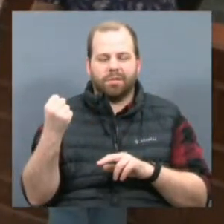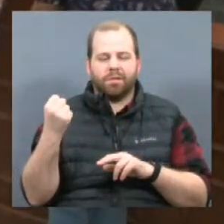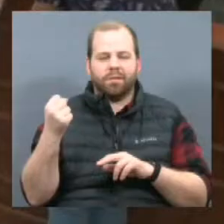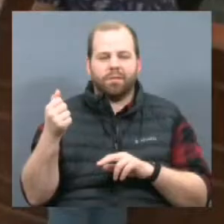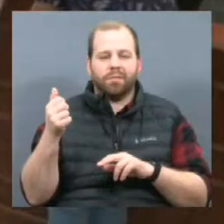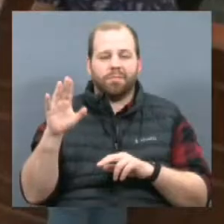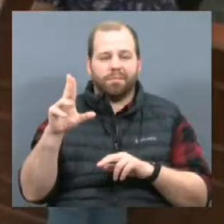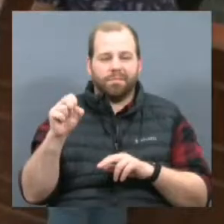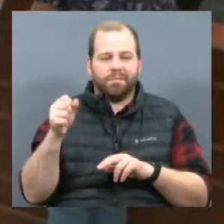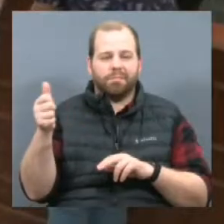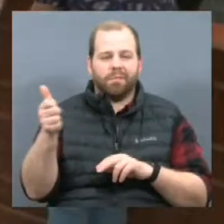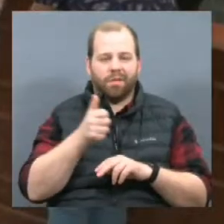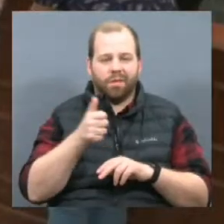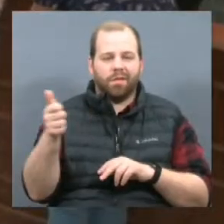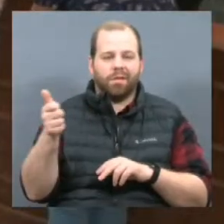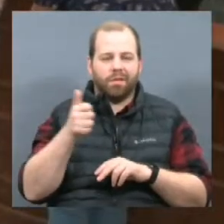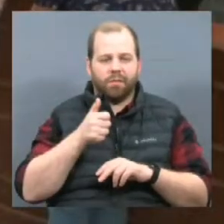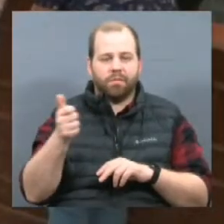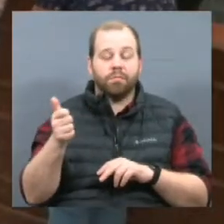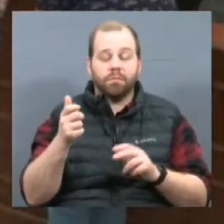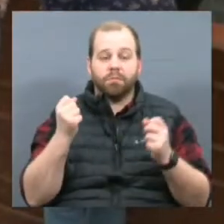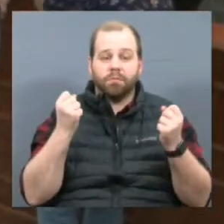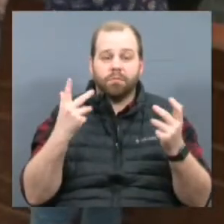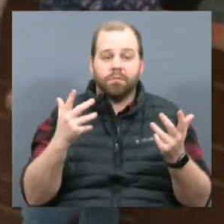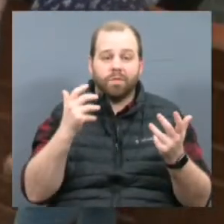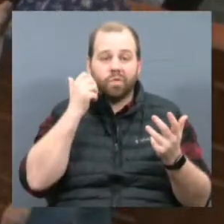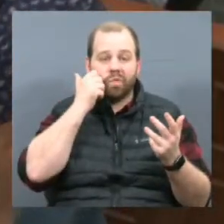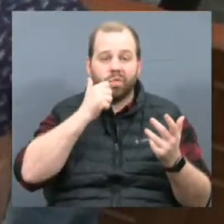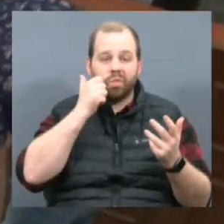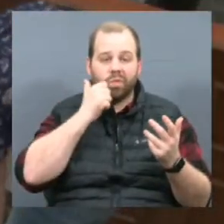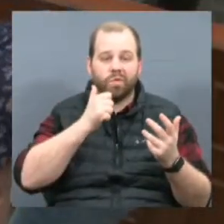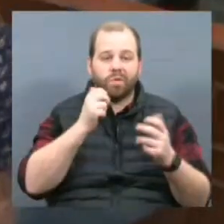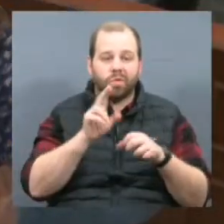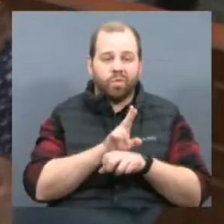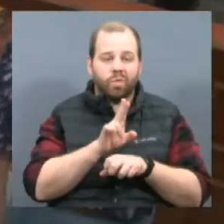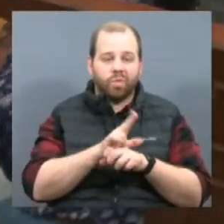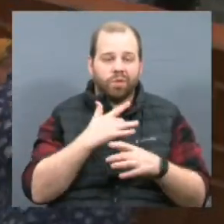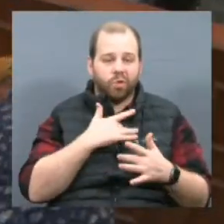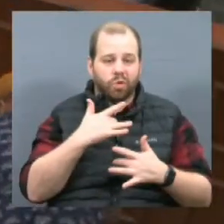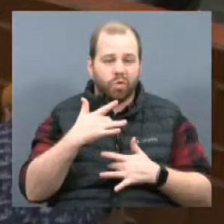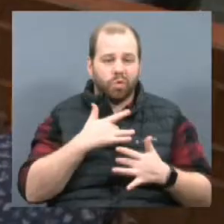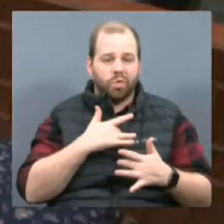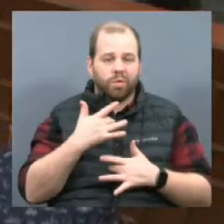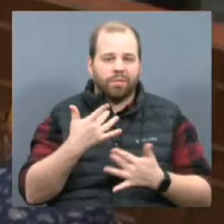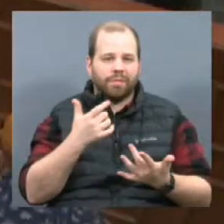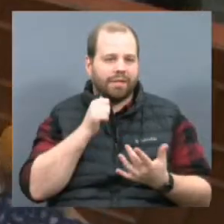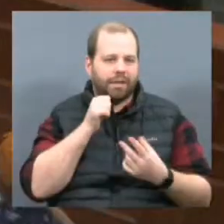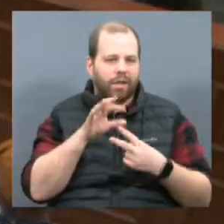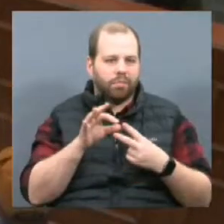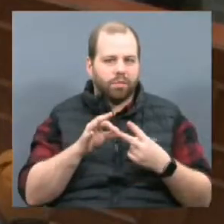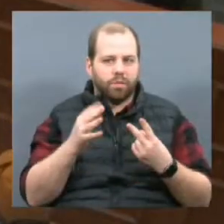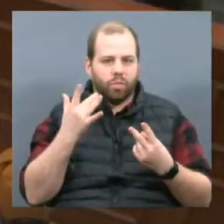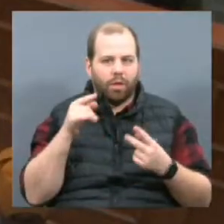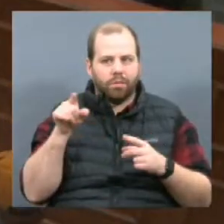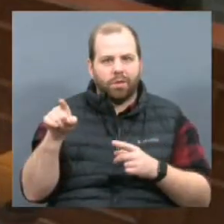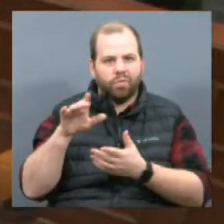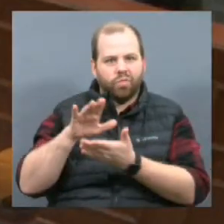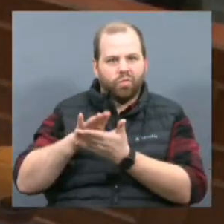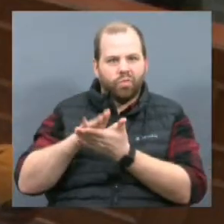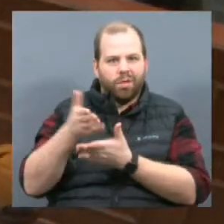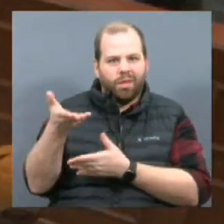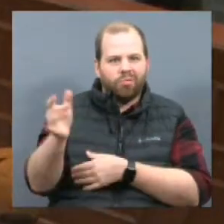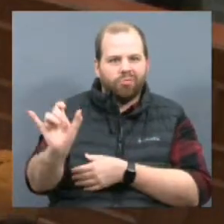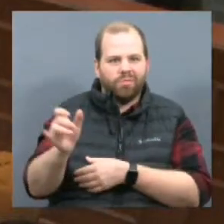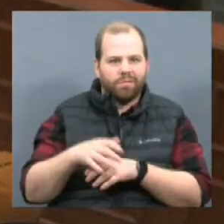is what this? Yeah, so a lot of our concern for the daily usage, that would not be an option because St. Mary's is in school. Yeah.